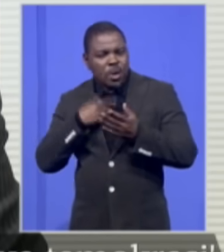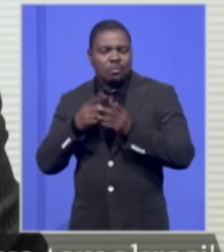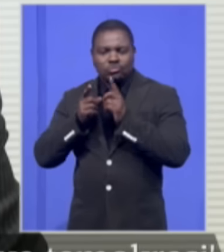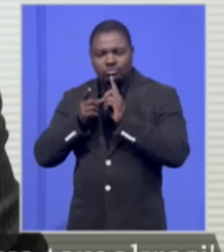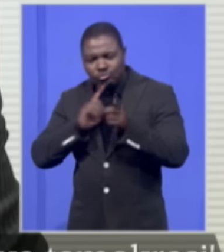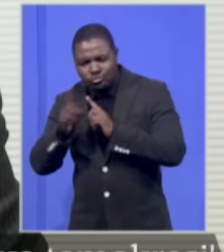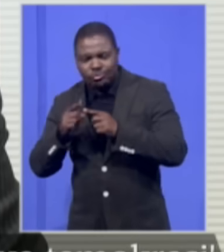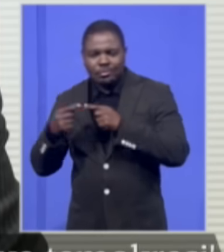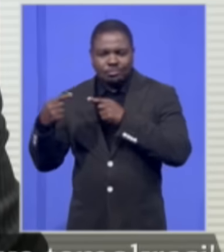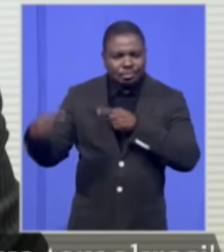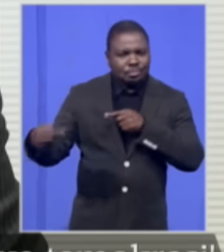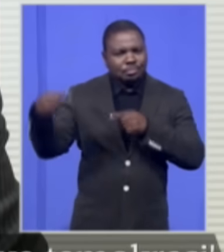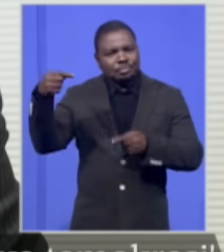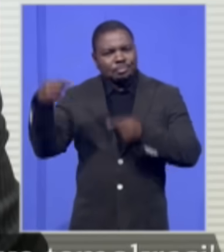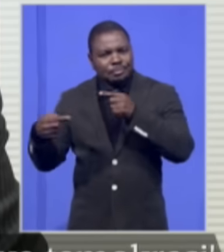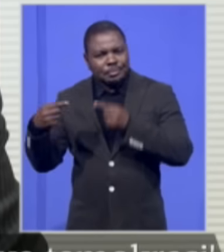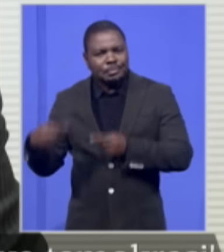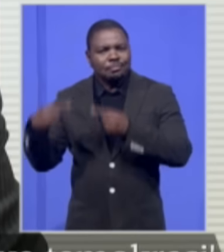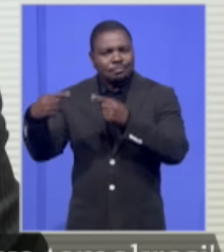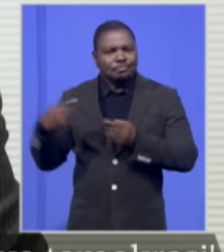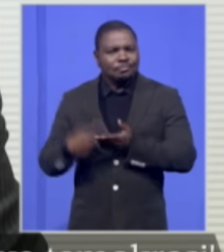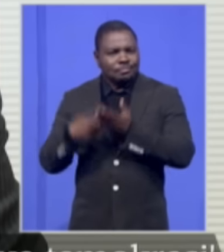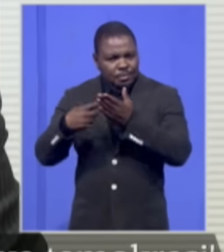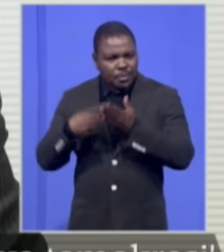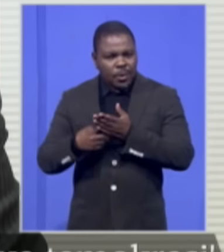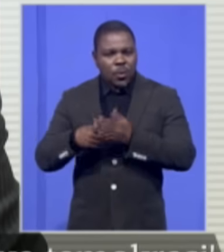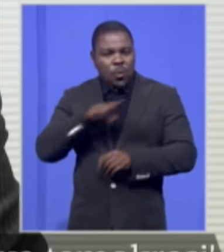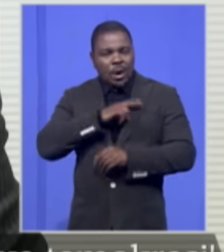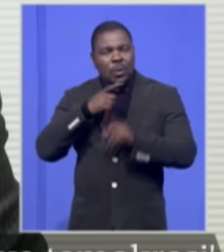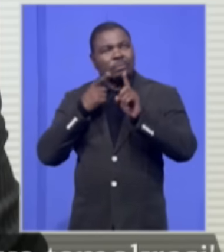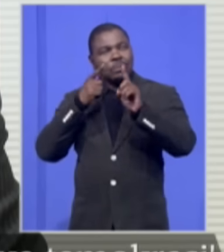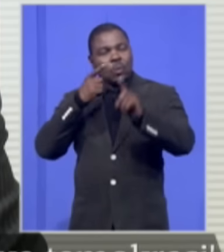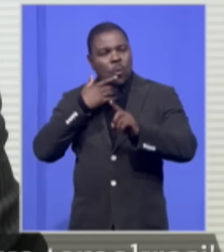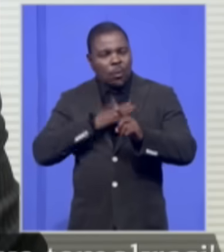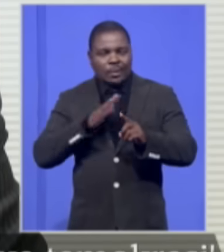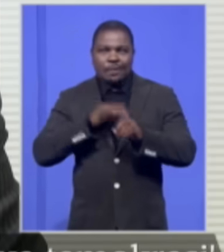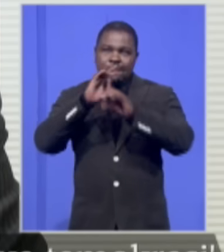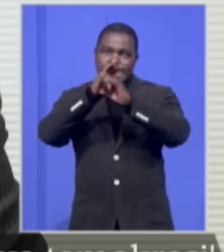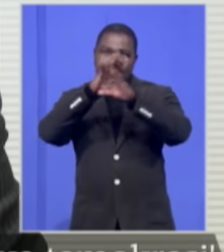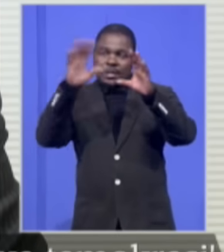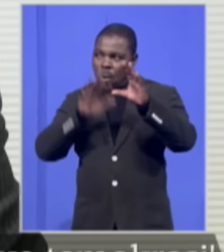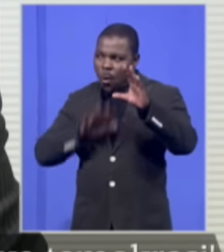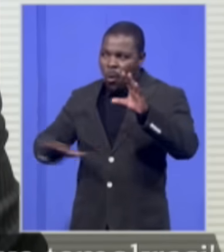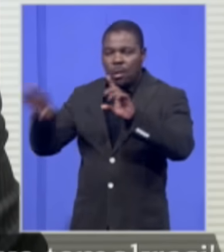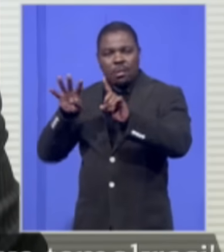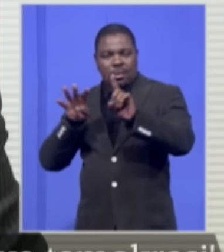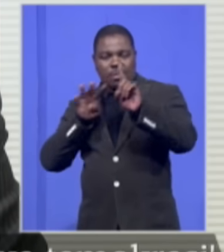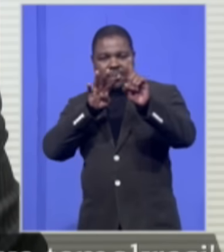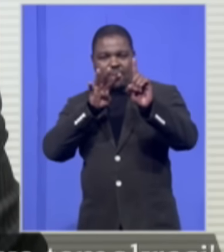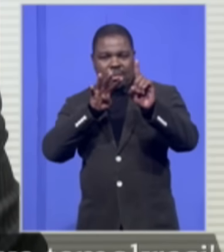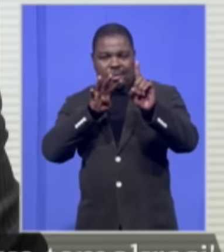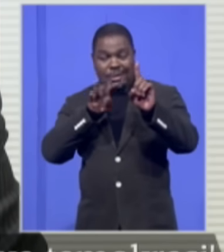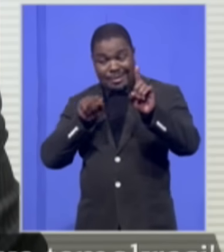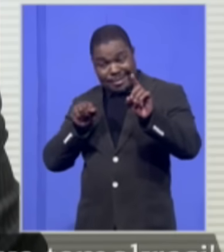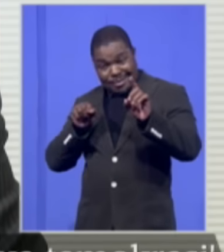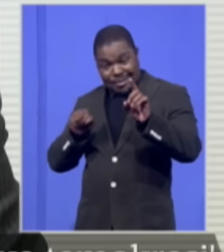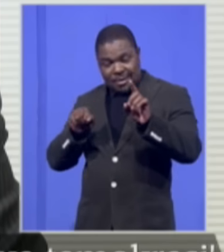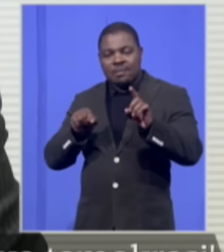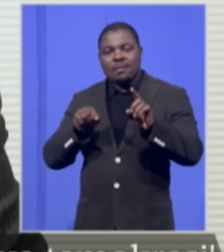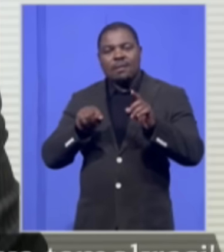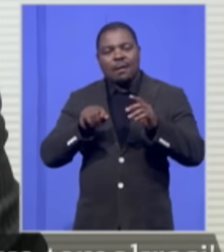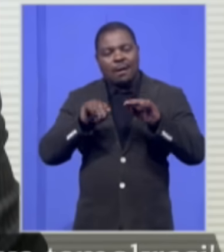debate. We are determined to define a shared vision of a nation which